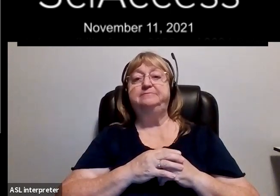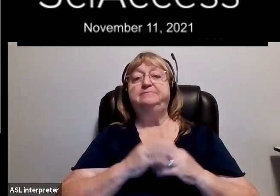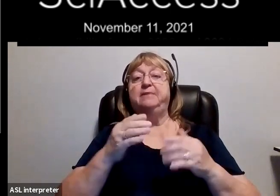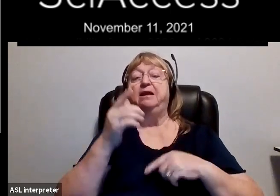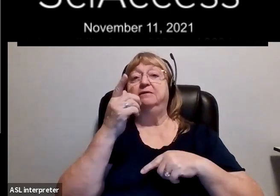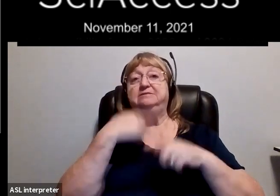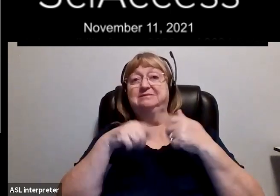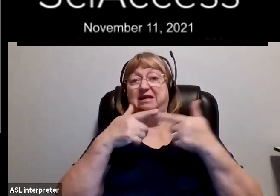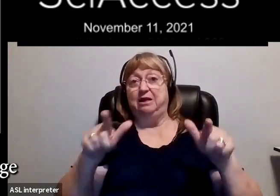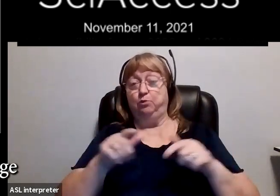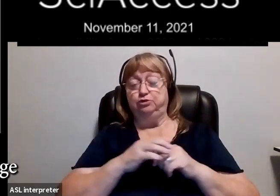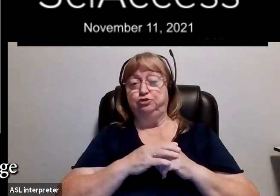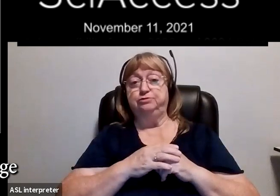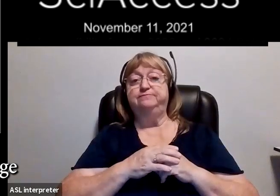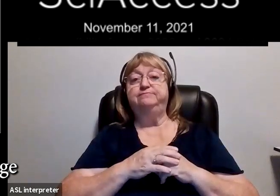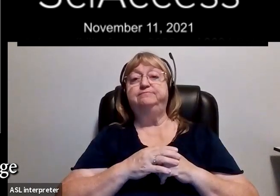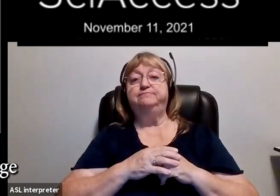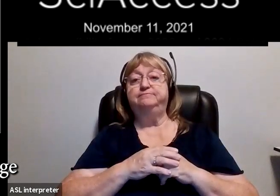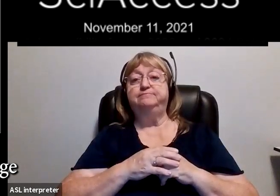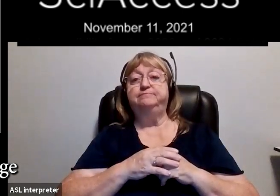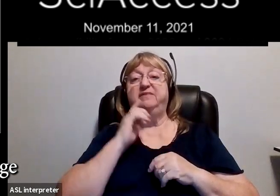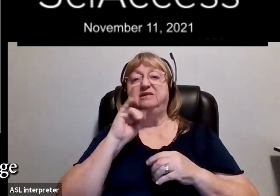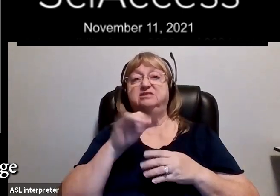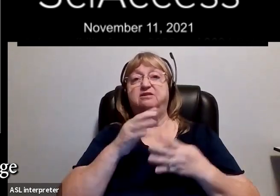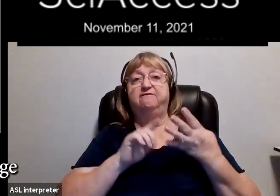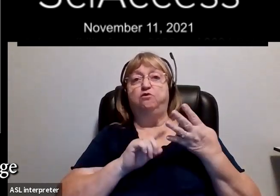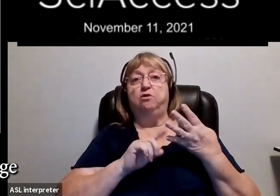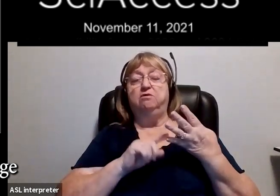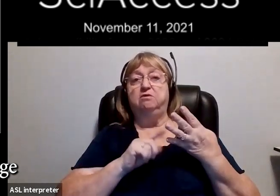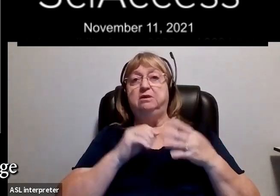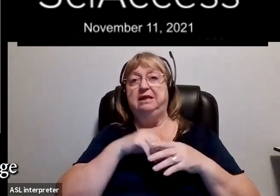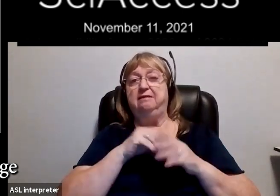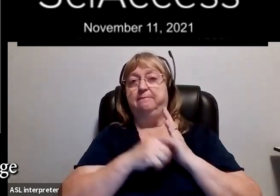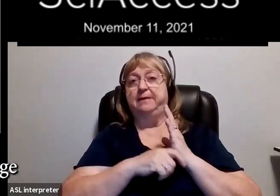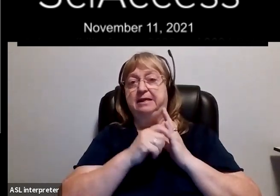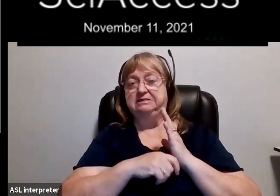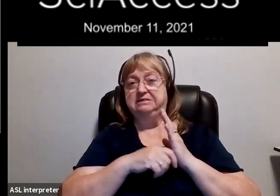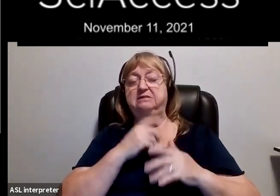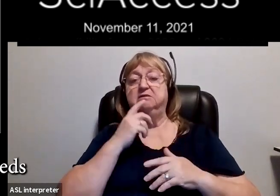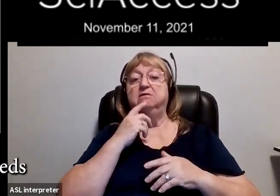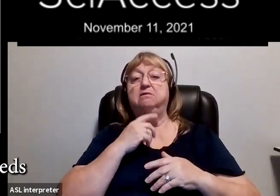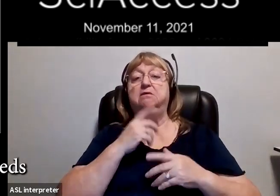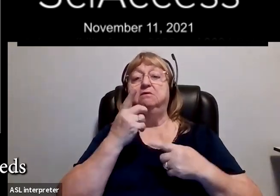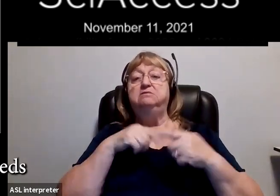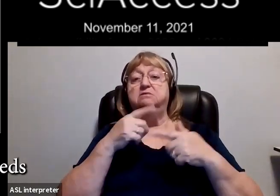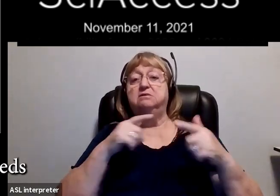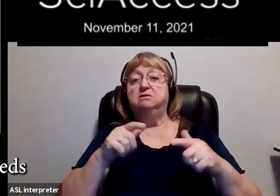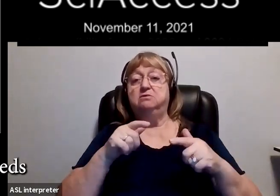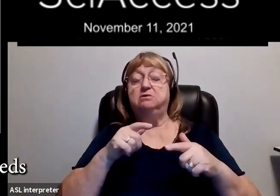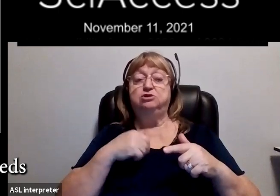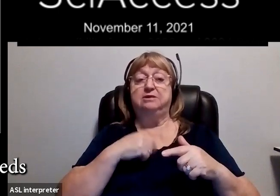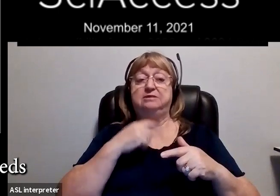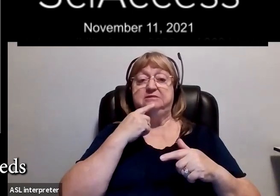Sign language. There was the 4th issue of the magazine. Sign language, I say here that